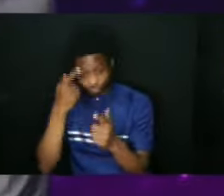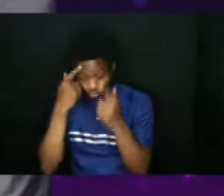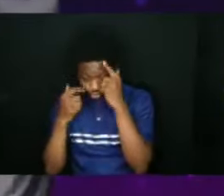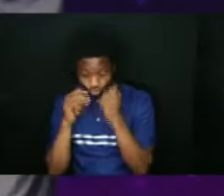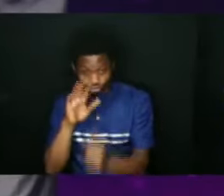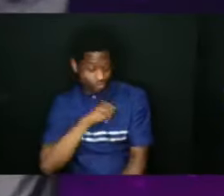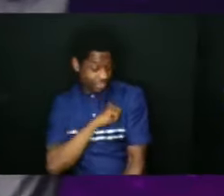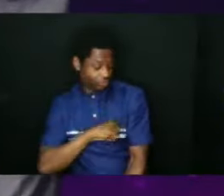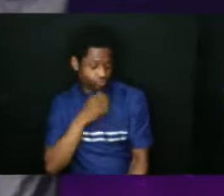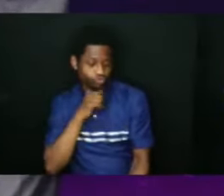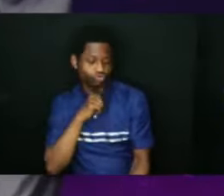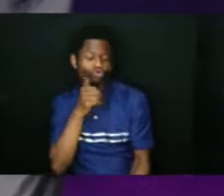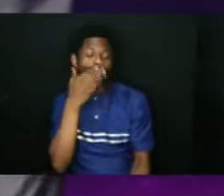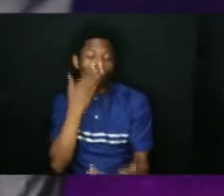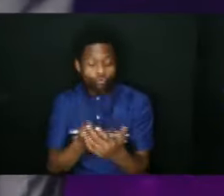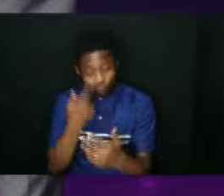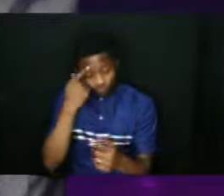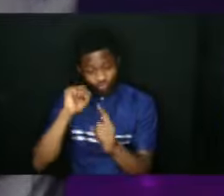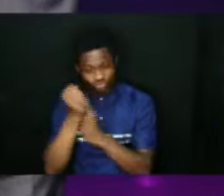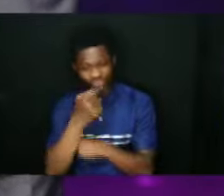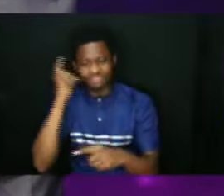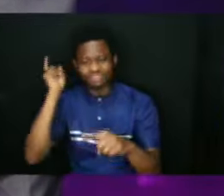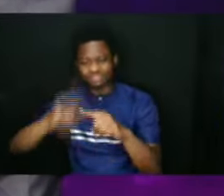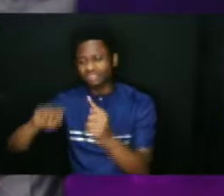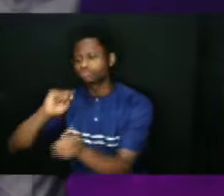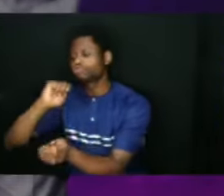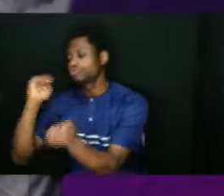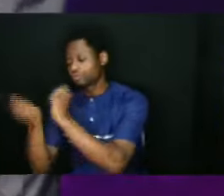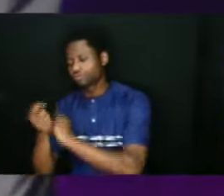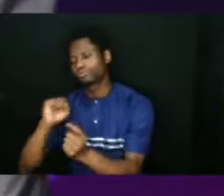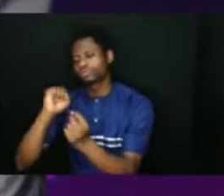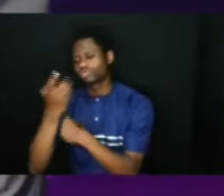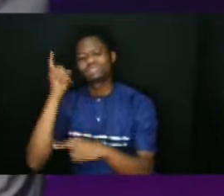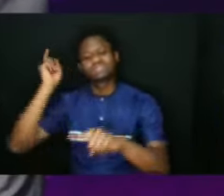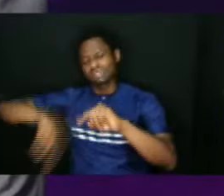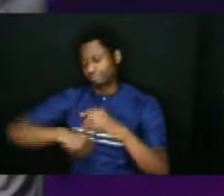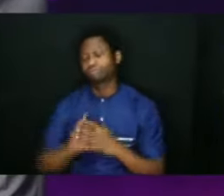na che se entumi mfa nsakrai pa emre.